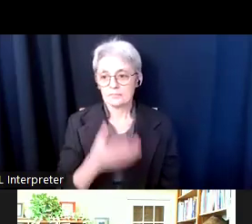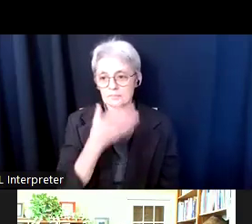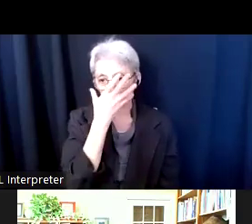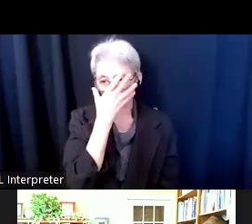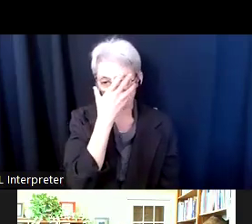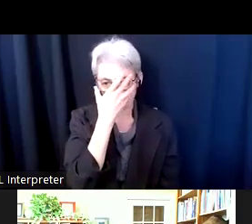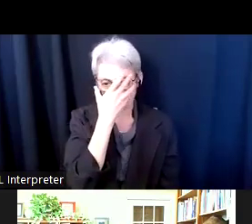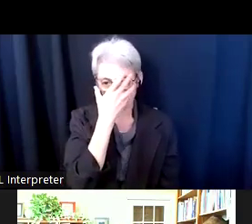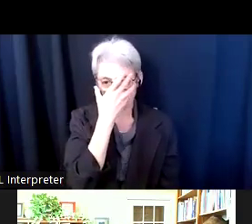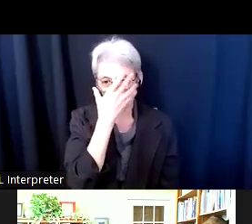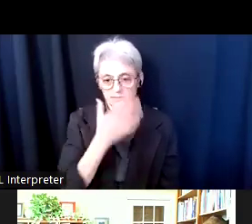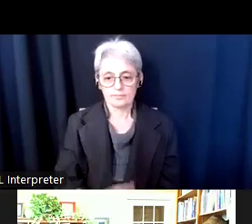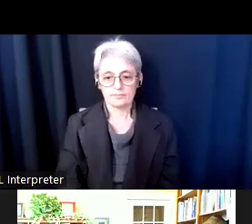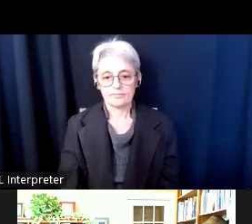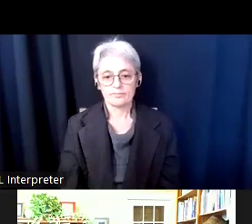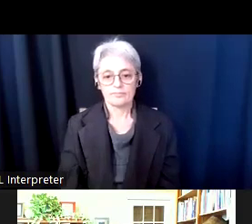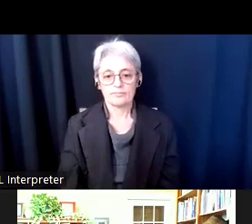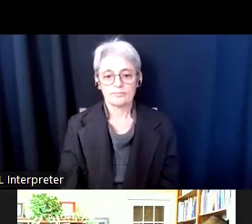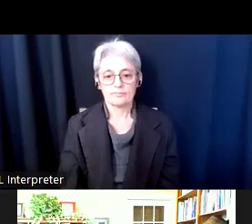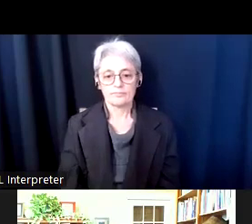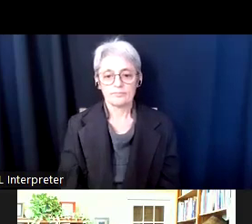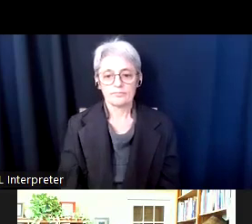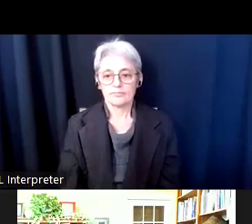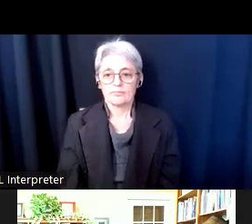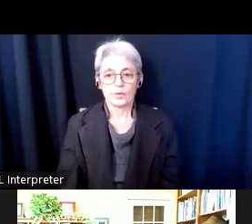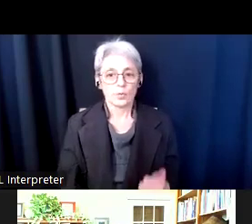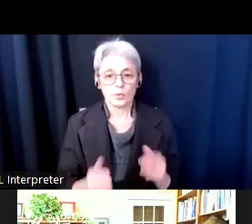Just check whichever best characterizes you.